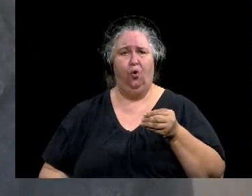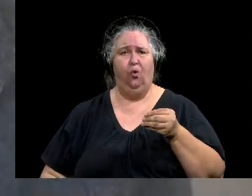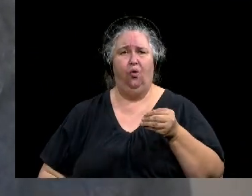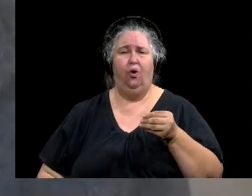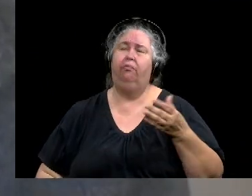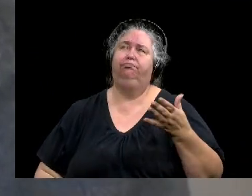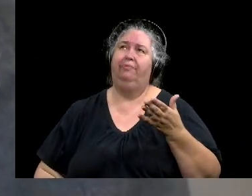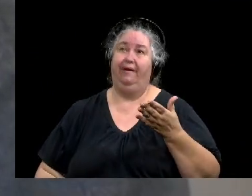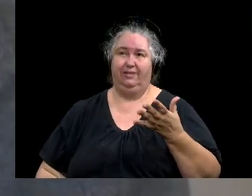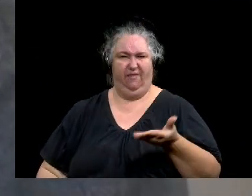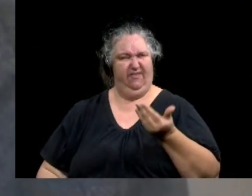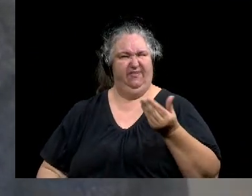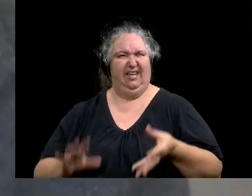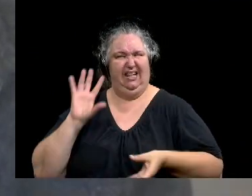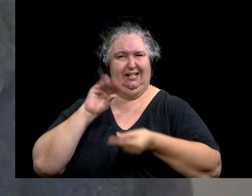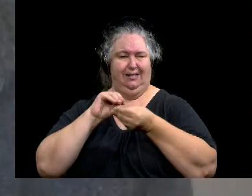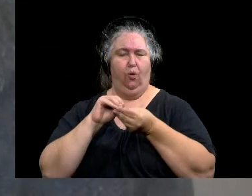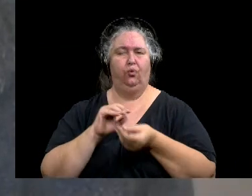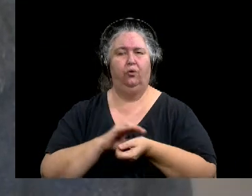total deaths